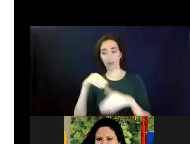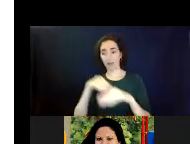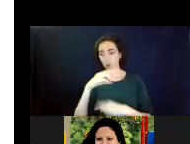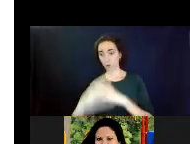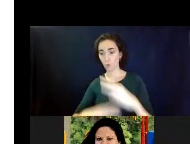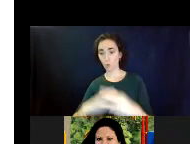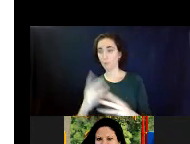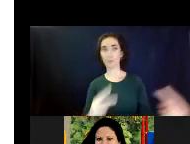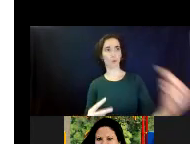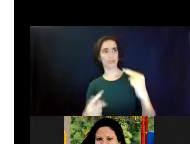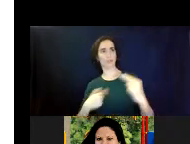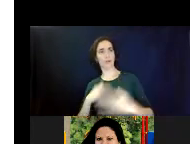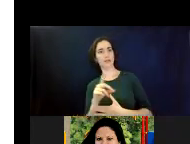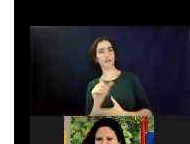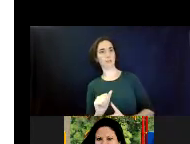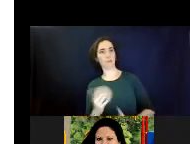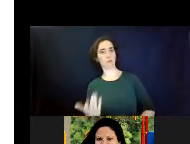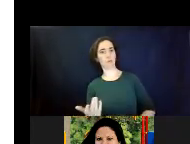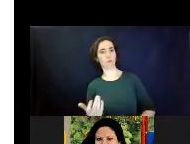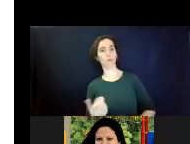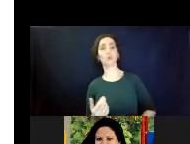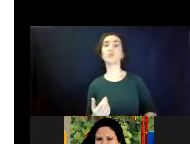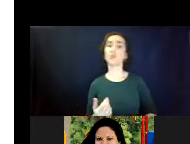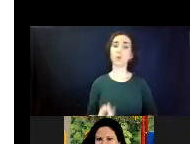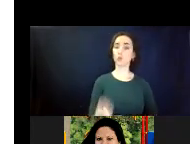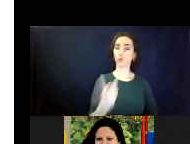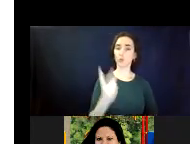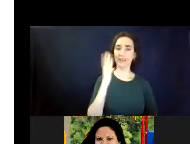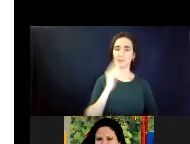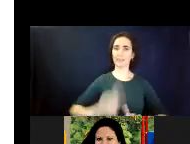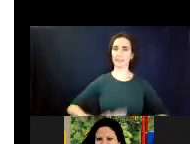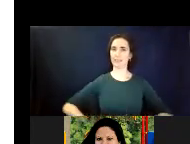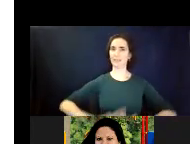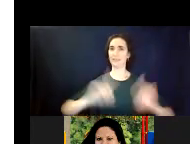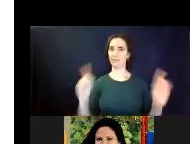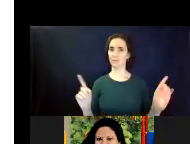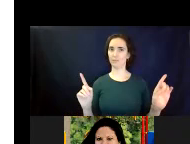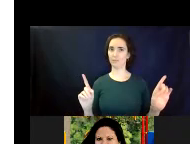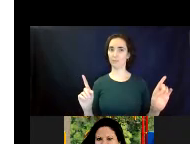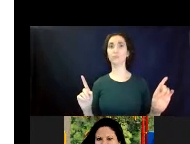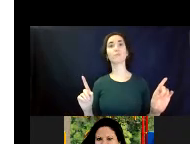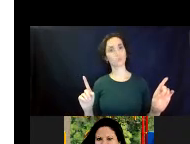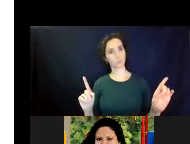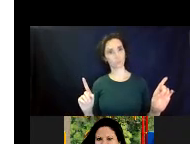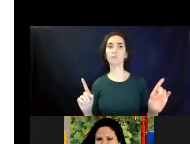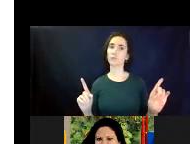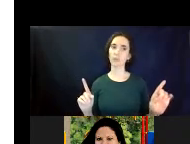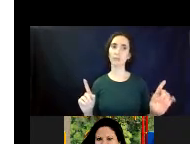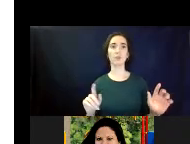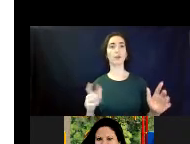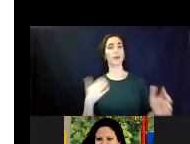disabled, and these two experiences are drastically different. This brings a lot of confusion into my